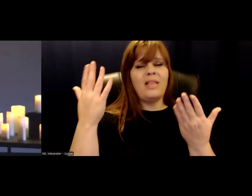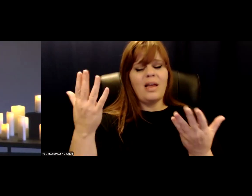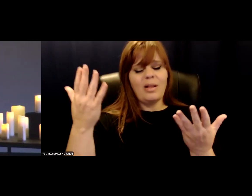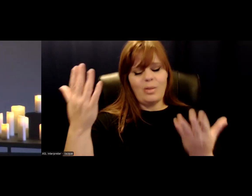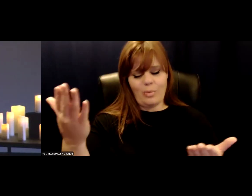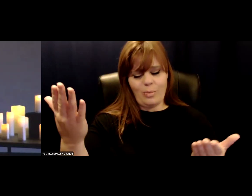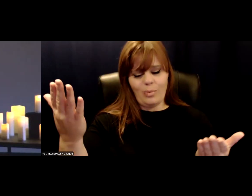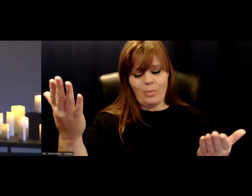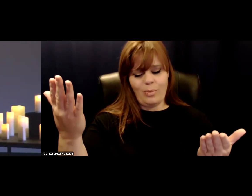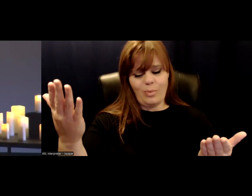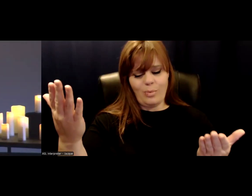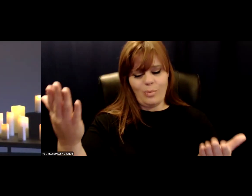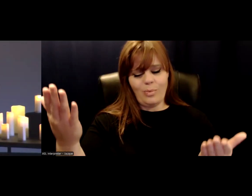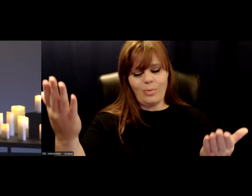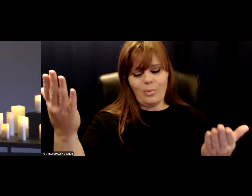Hallelujah.